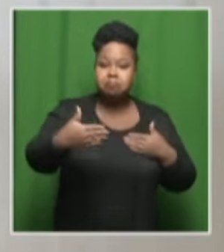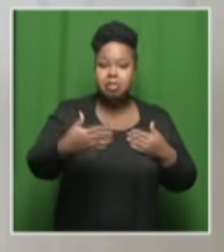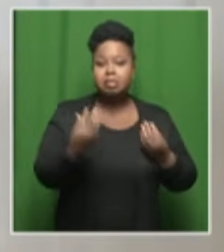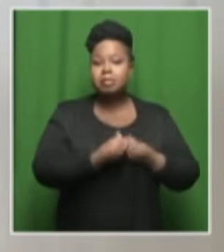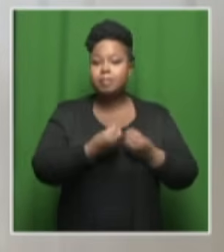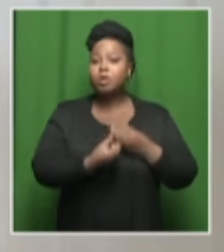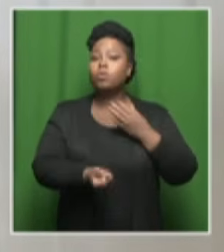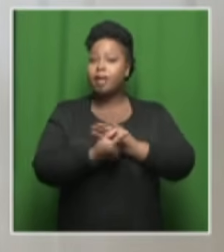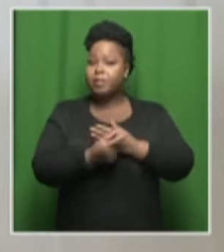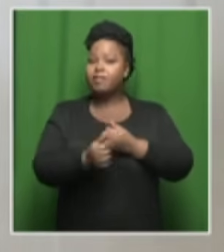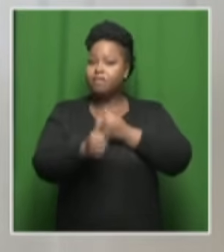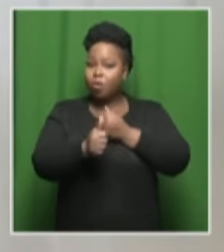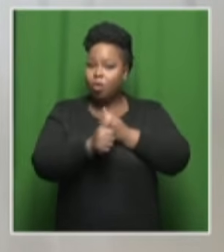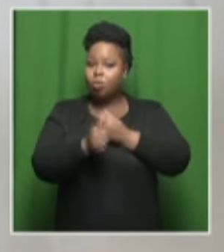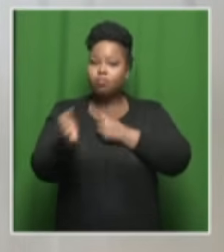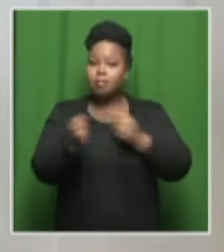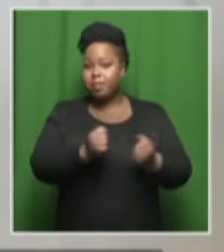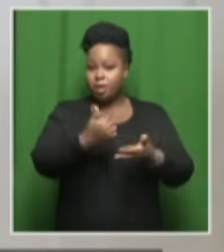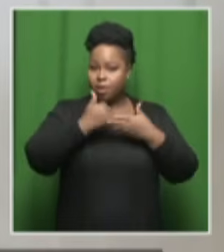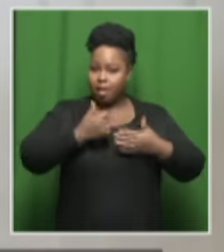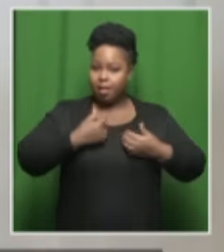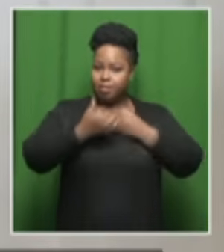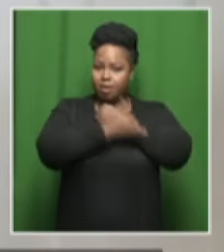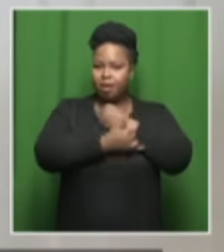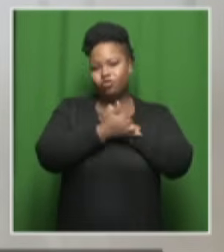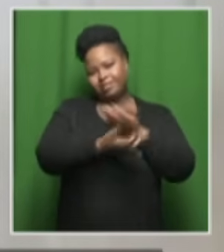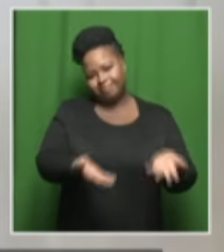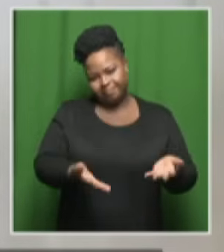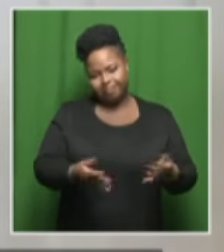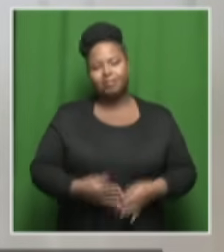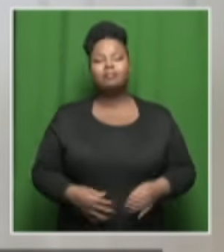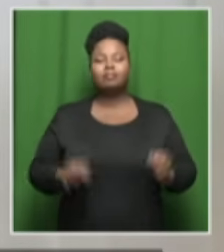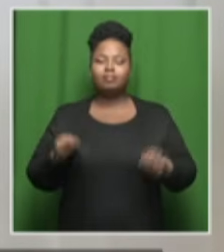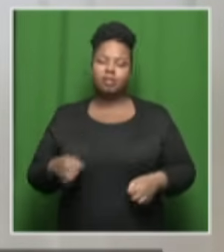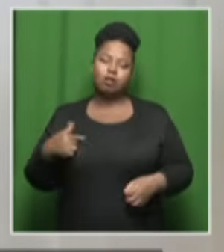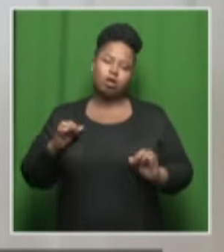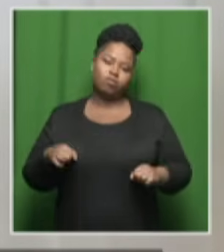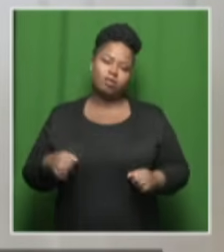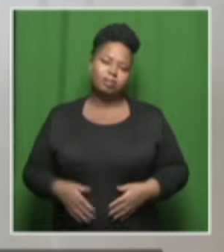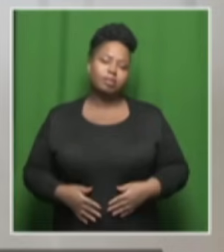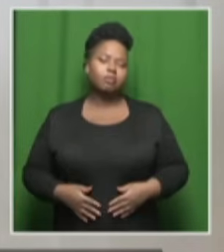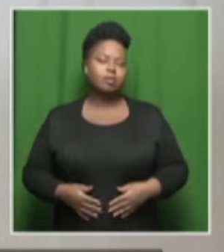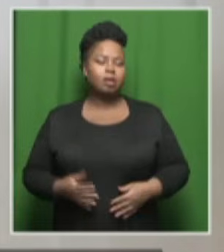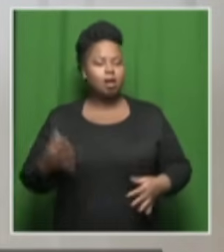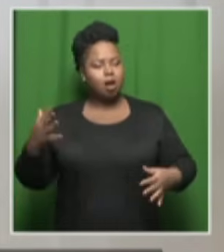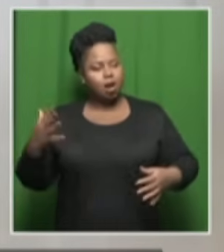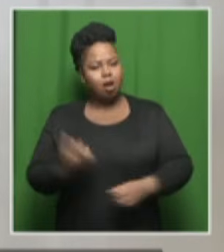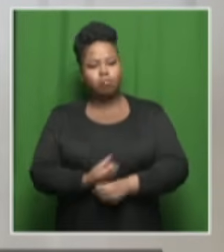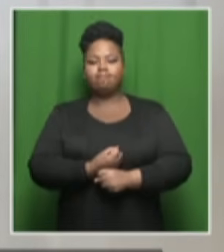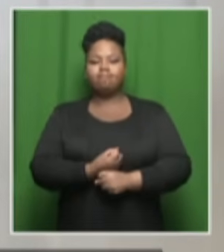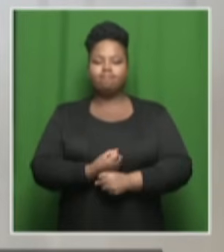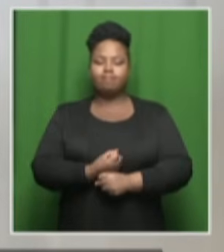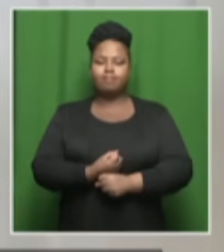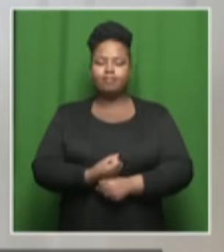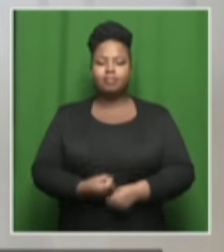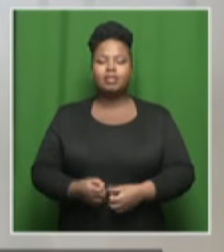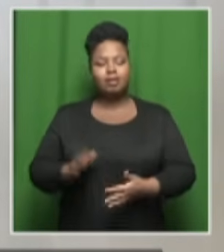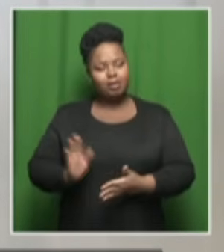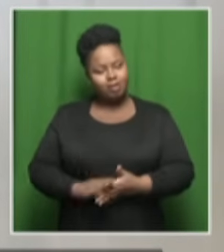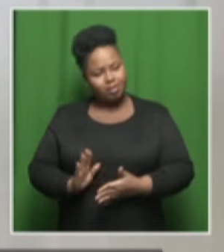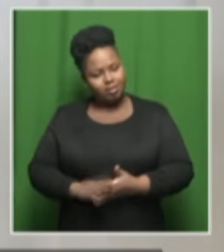something going forward that is going to be able to assist us? I fully agree and now understood much better what the reasoning or